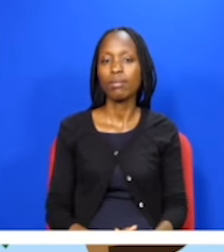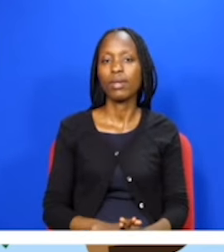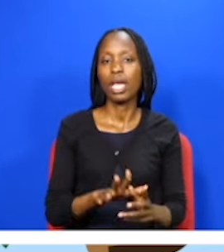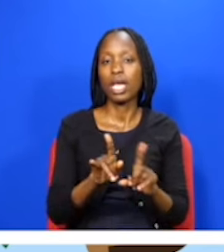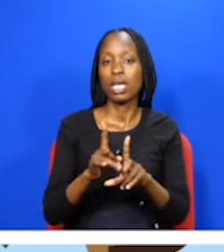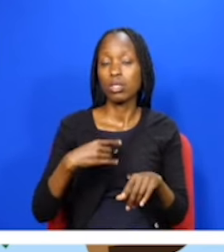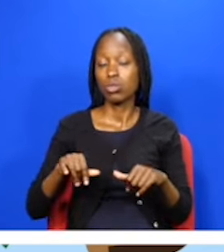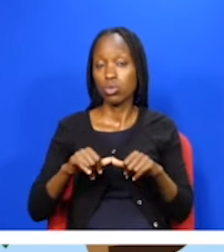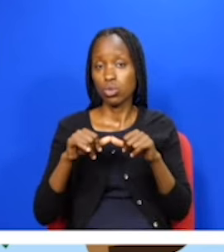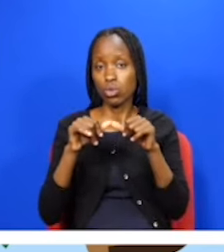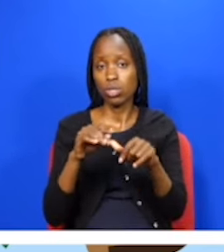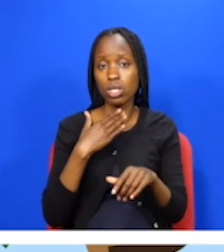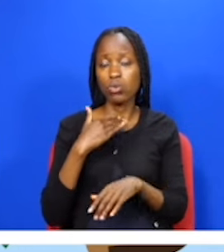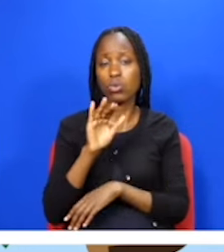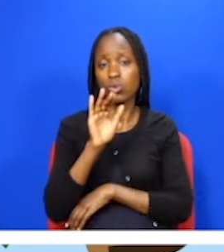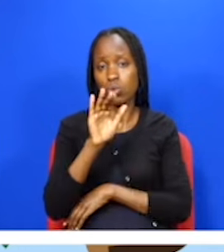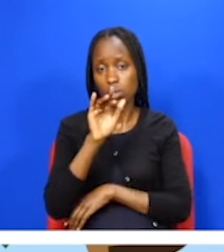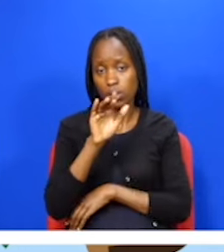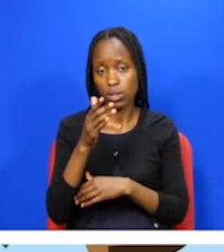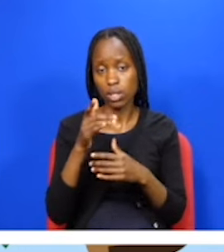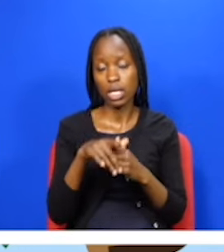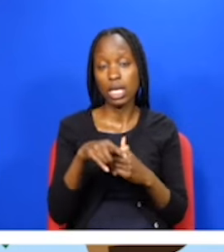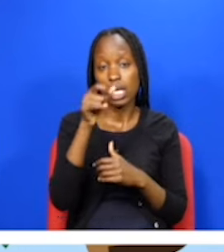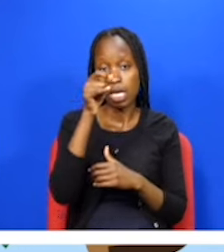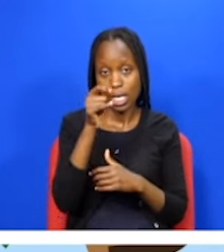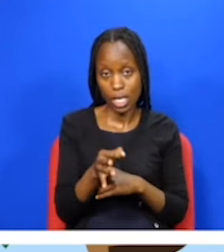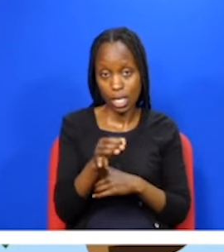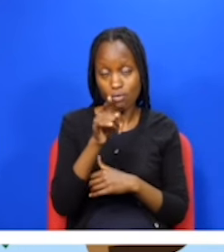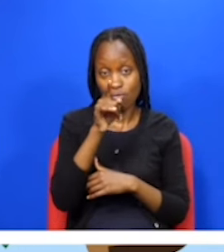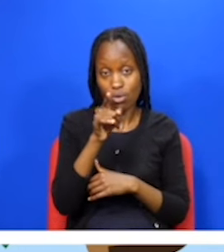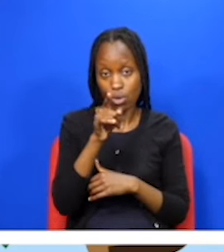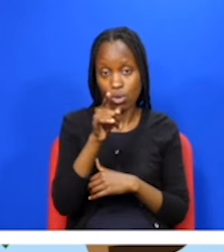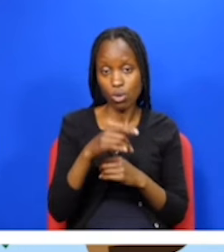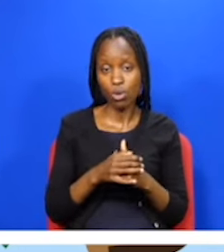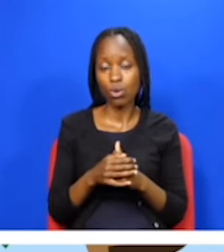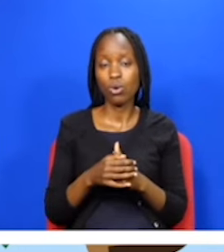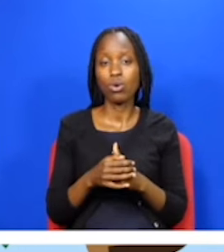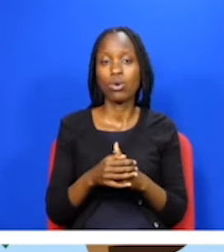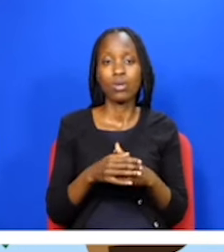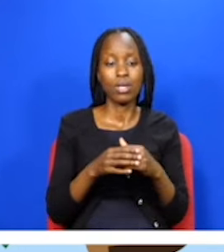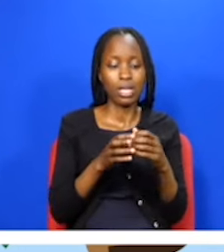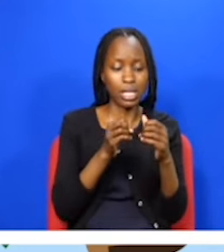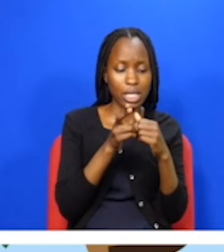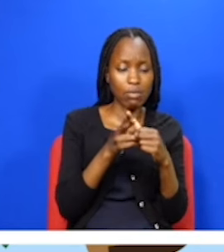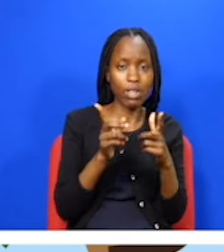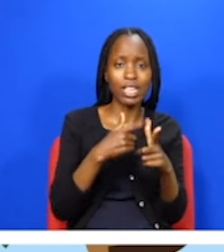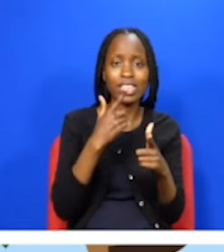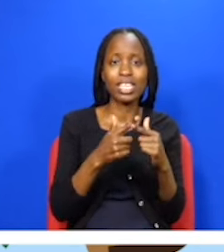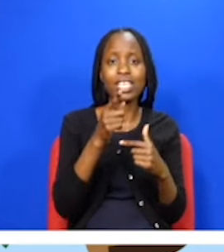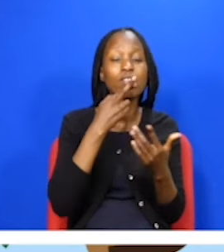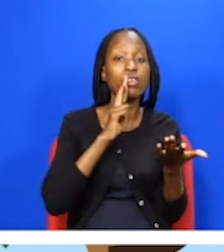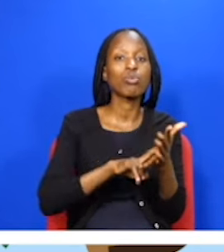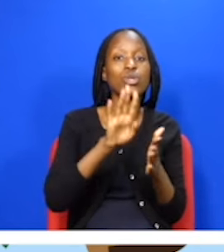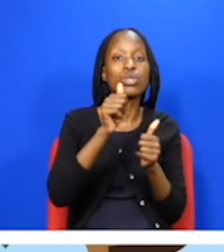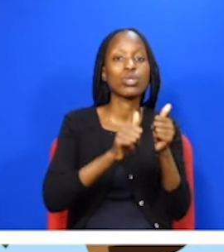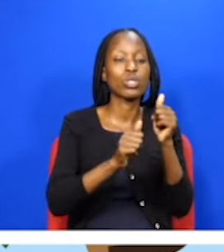continue, may I ask you, if it were you, which side do you think you would have been when